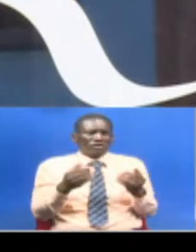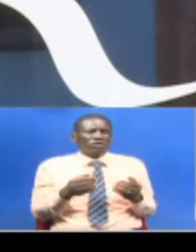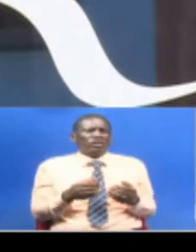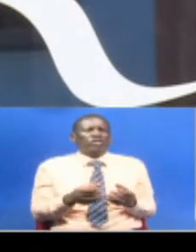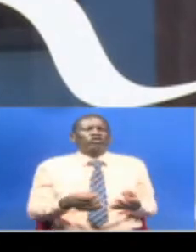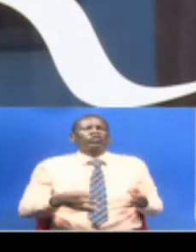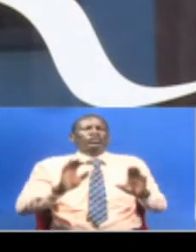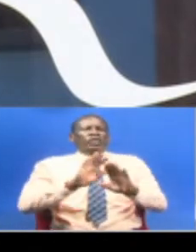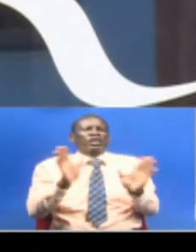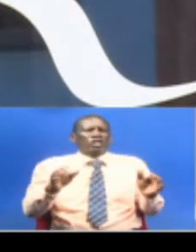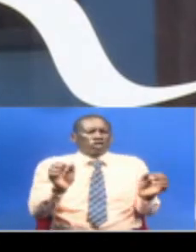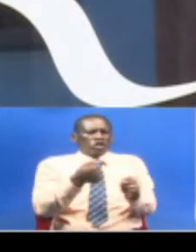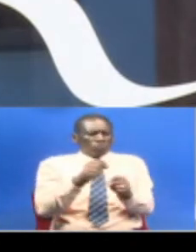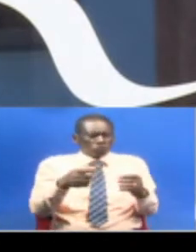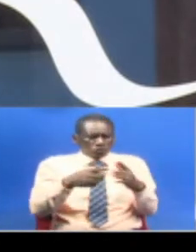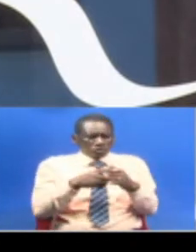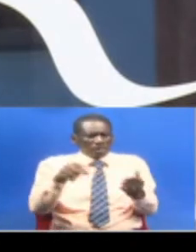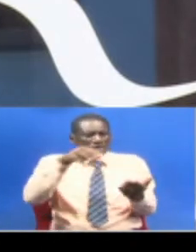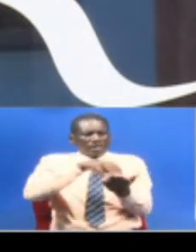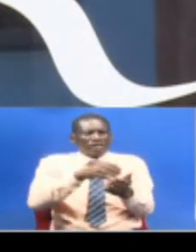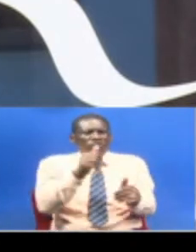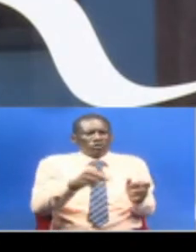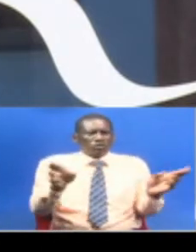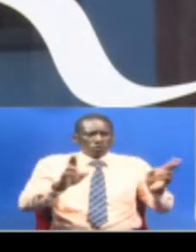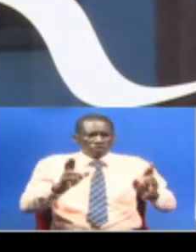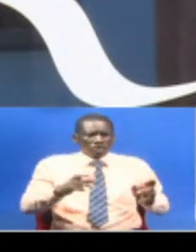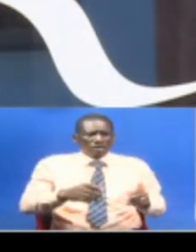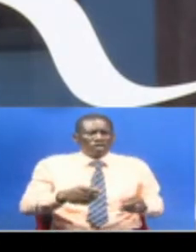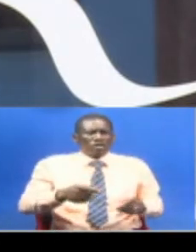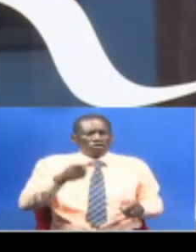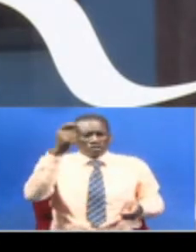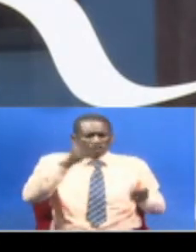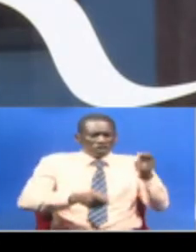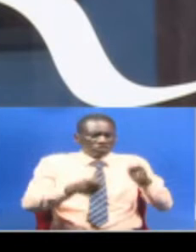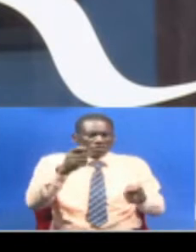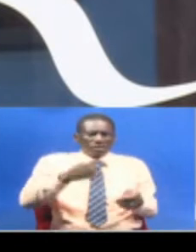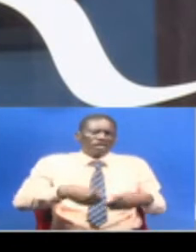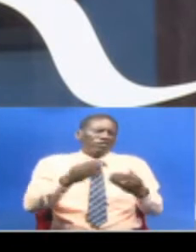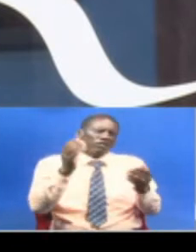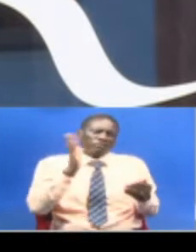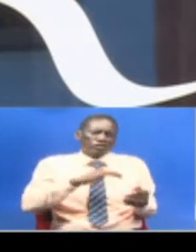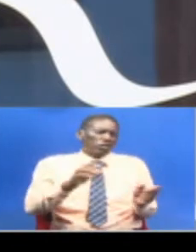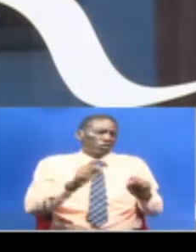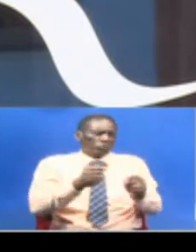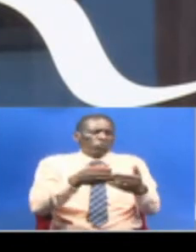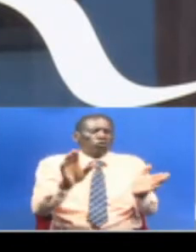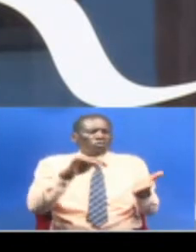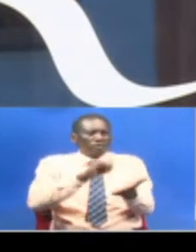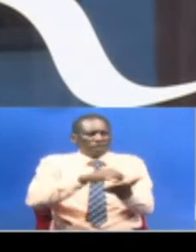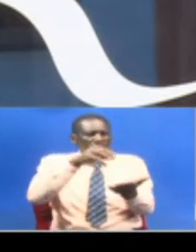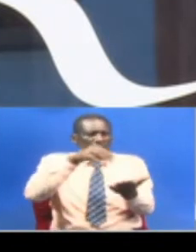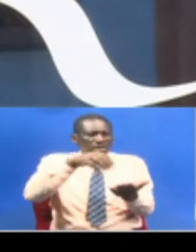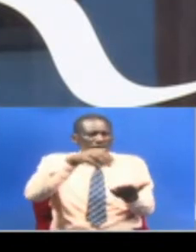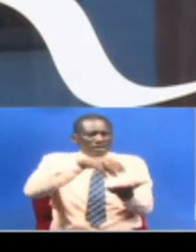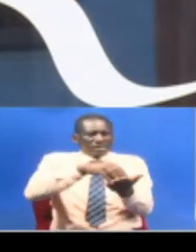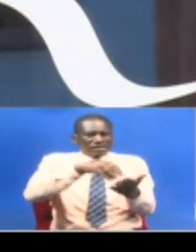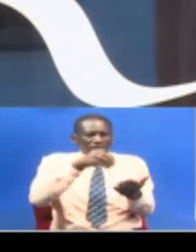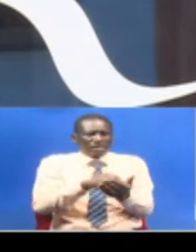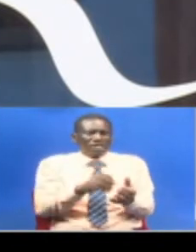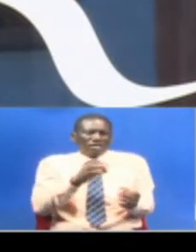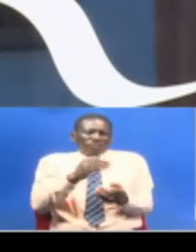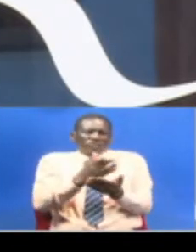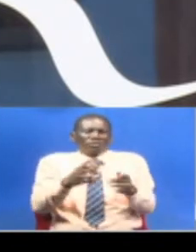cannot reopen a matter that you have already considered and made a verdict on it. And therefore, if there is such a thing, then